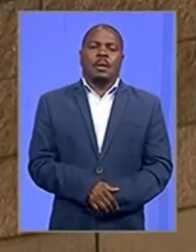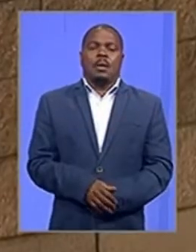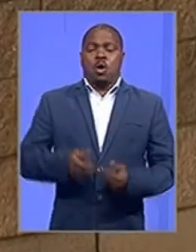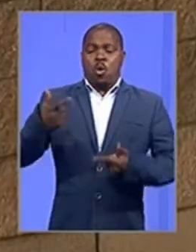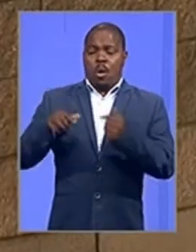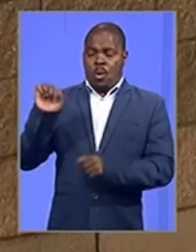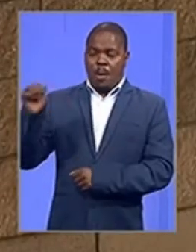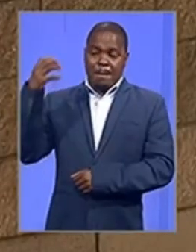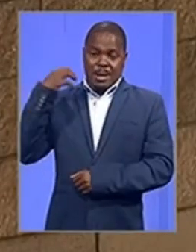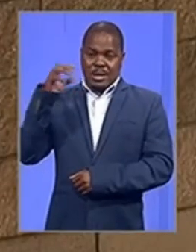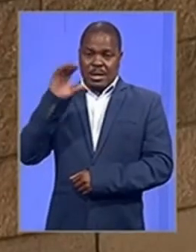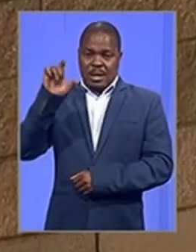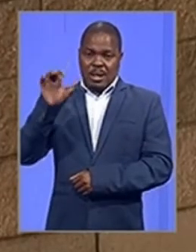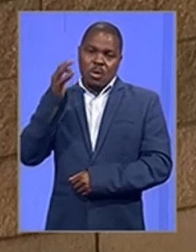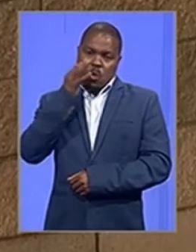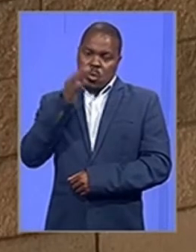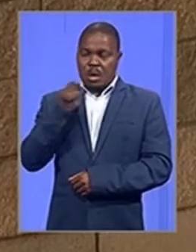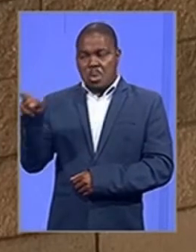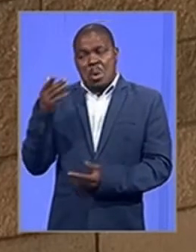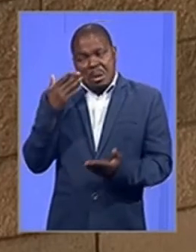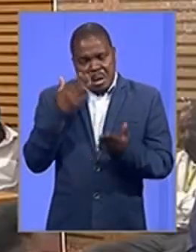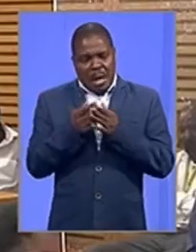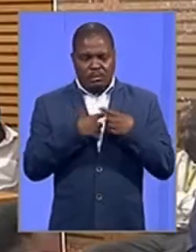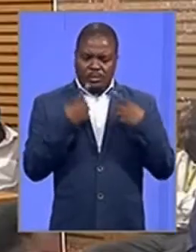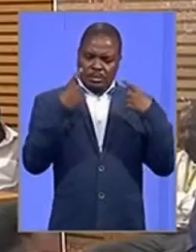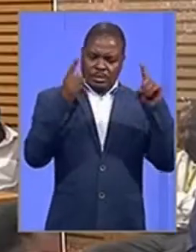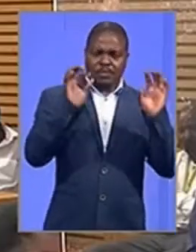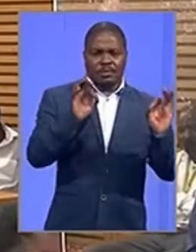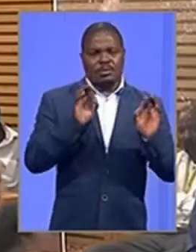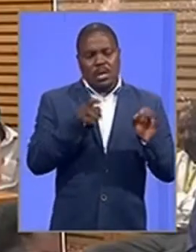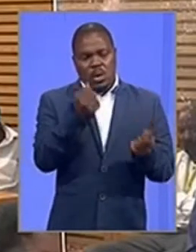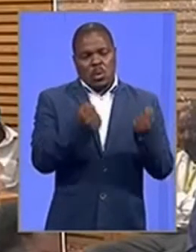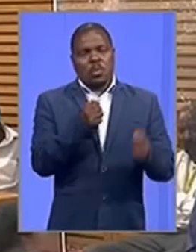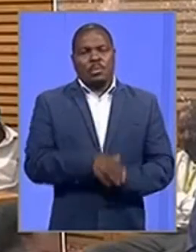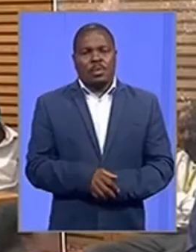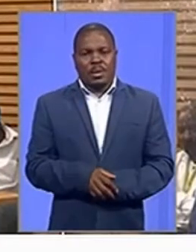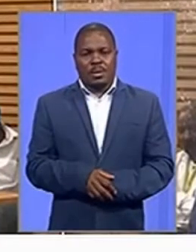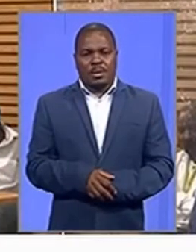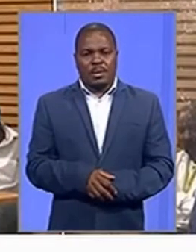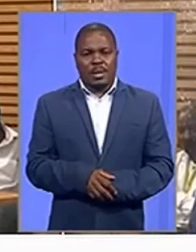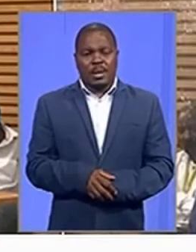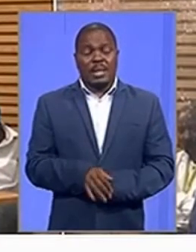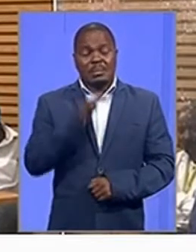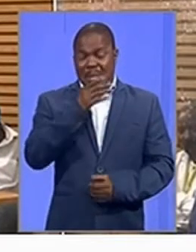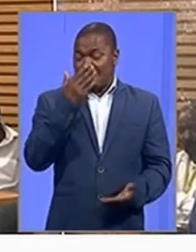ba ga Cele ba re a ka nna atlega. It will be a huge miscarriage of justice